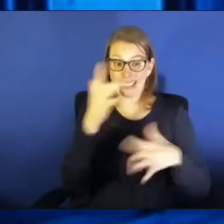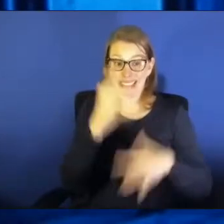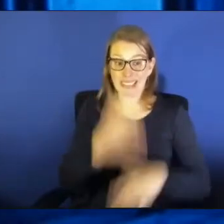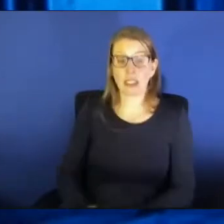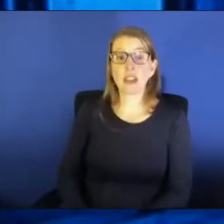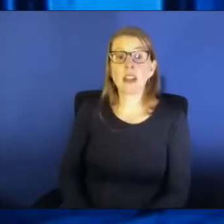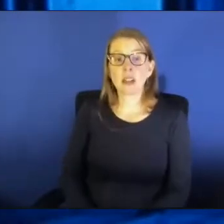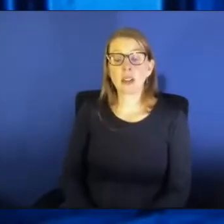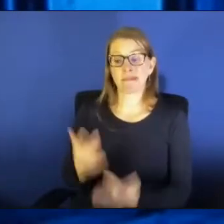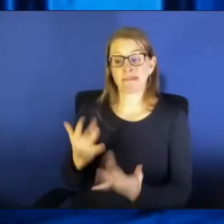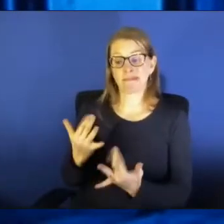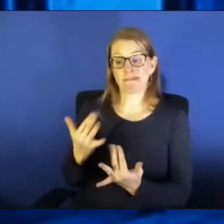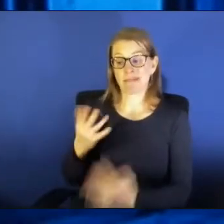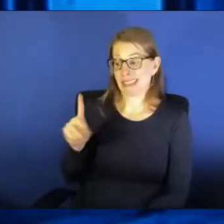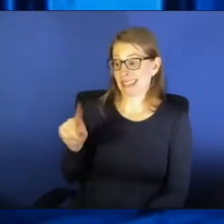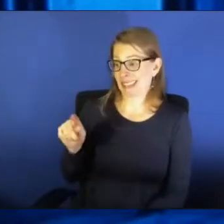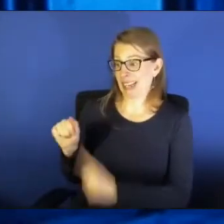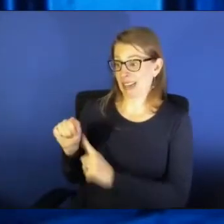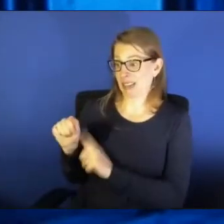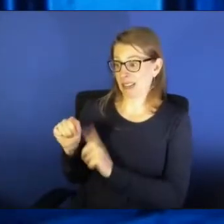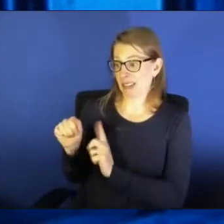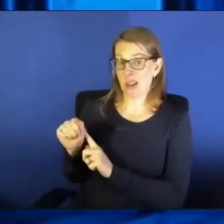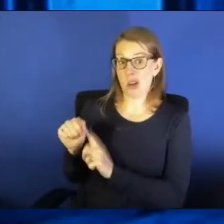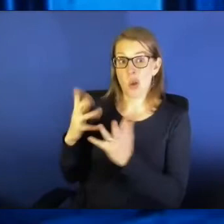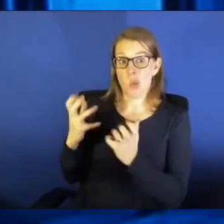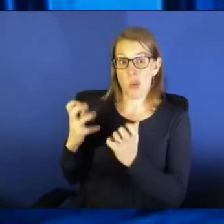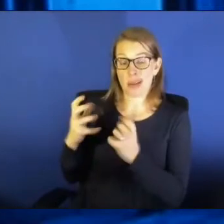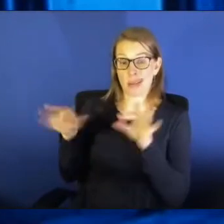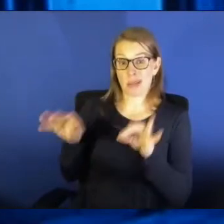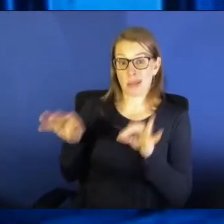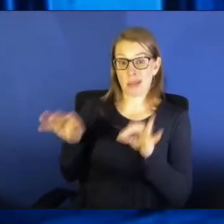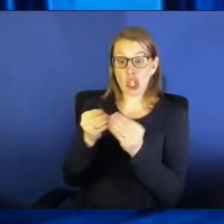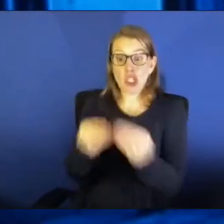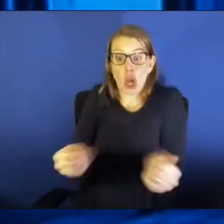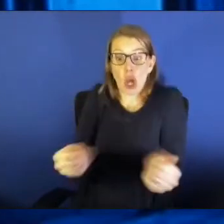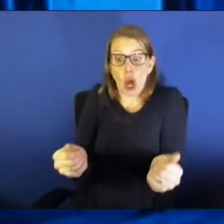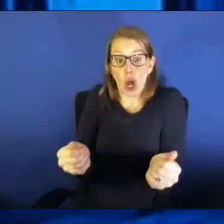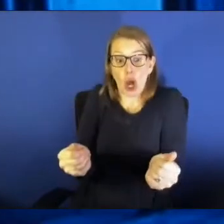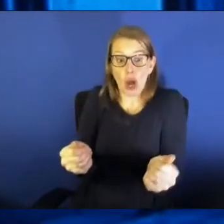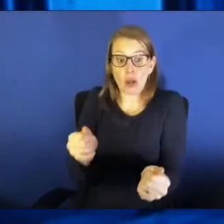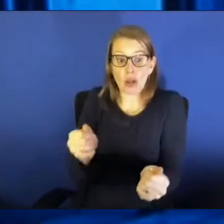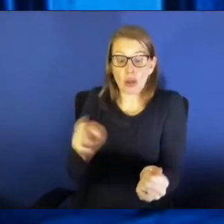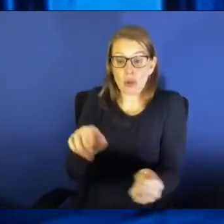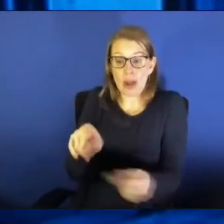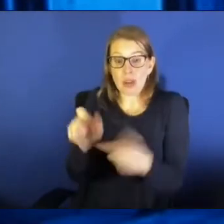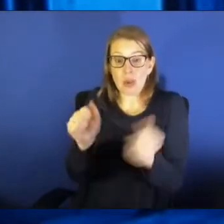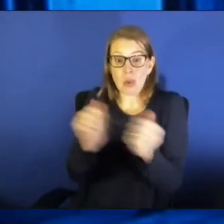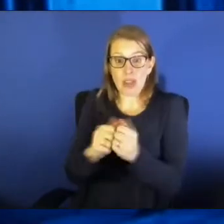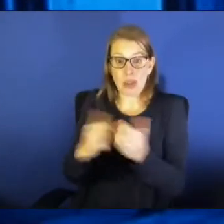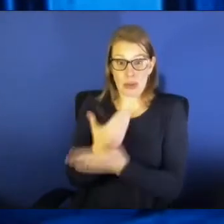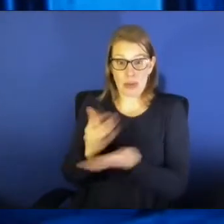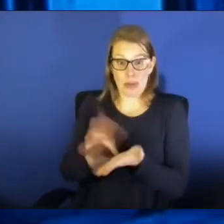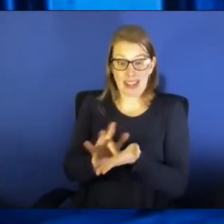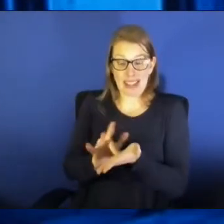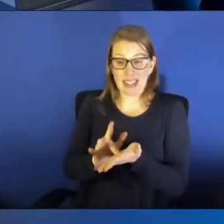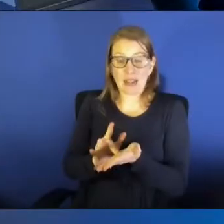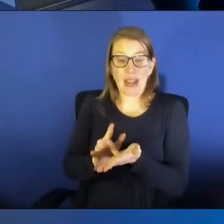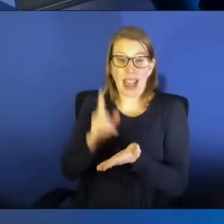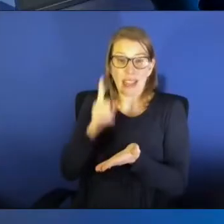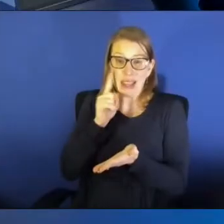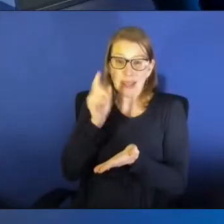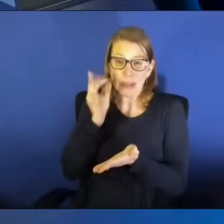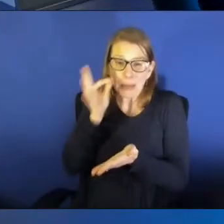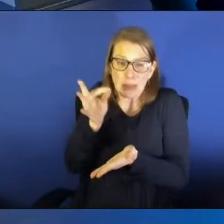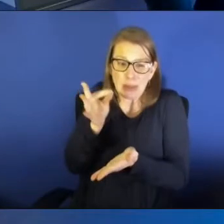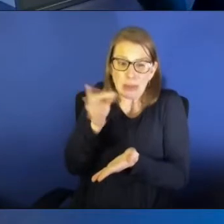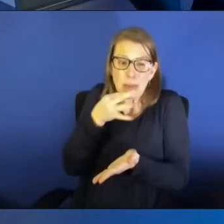but we'd like to be able to say what the cure rate's going to be with some of these new agents. And we're a couple of years away from that, I think. So